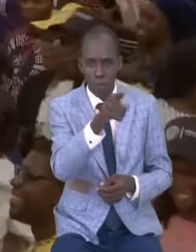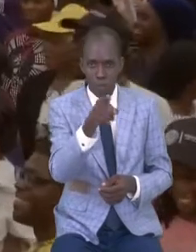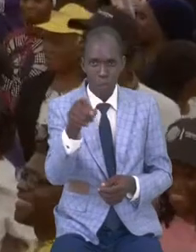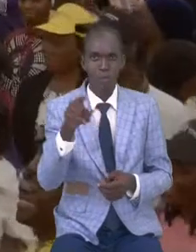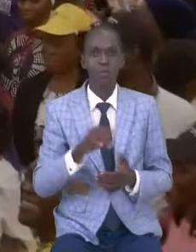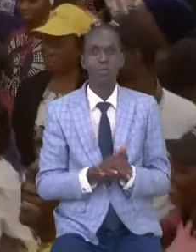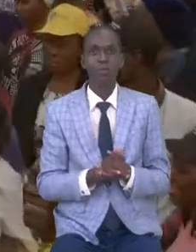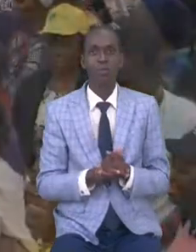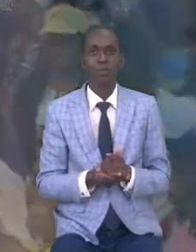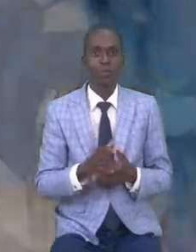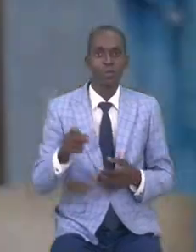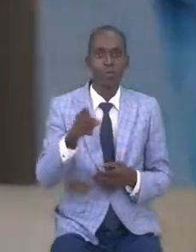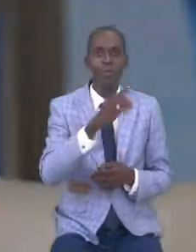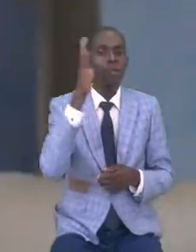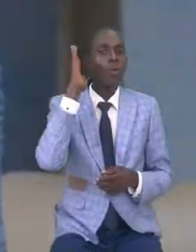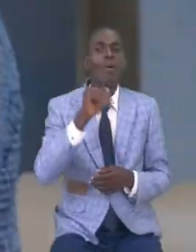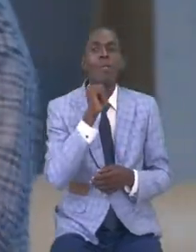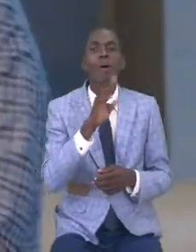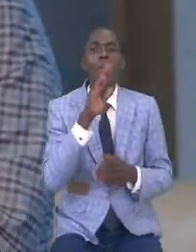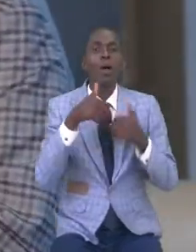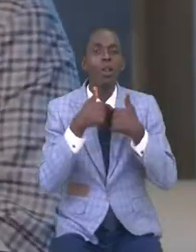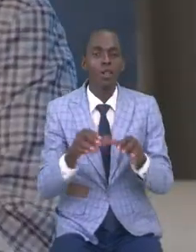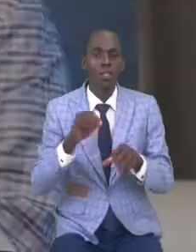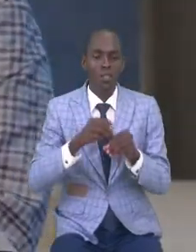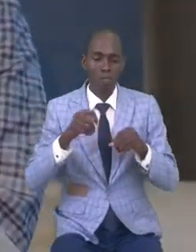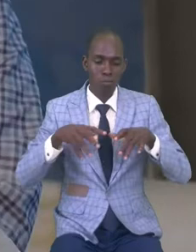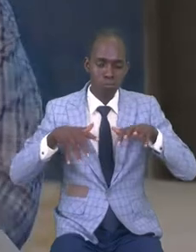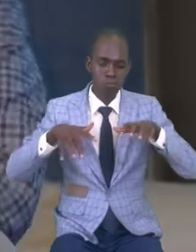You will not be lost in the crowd.